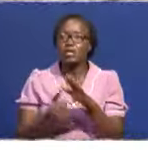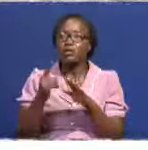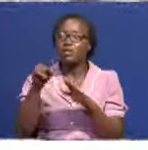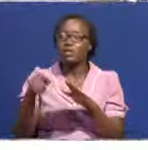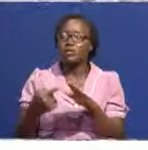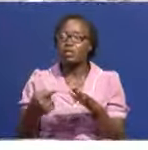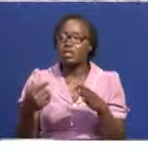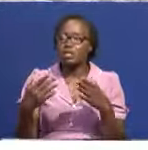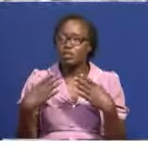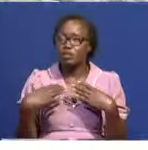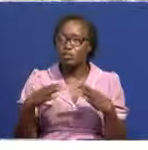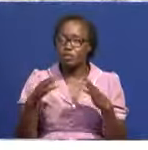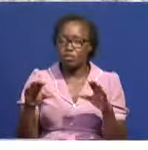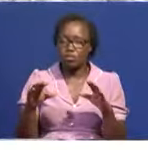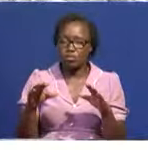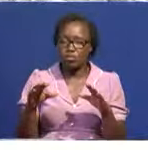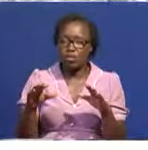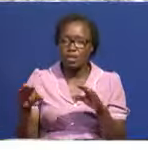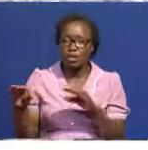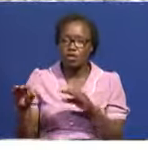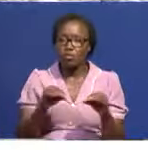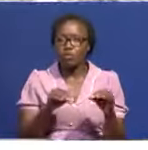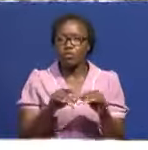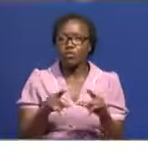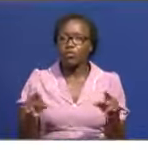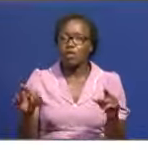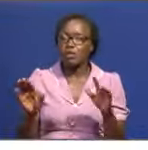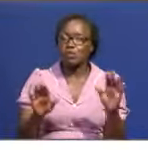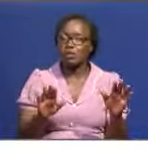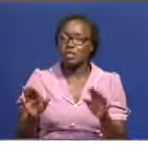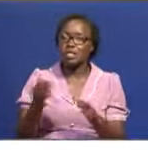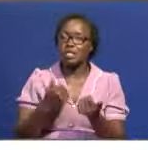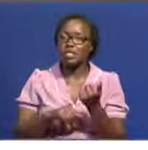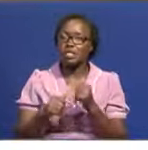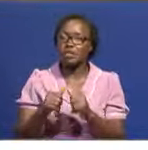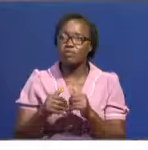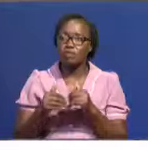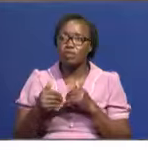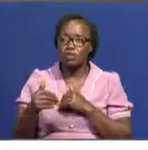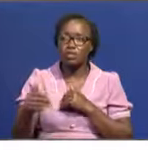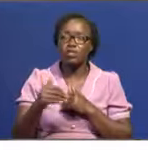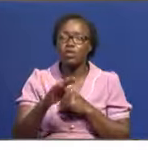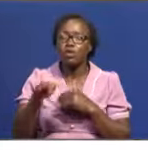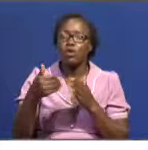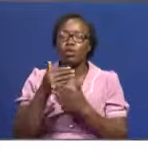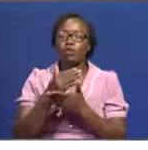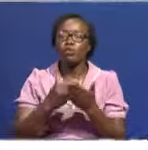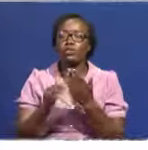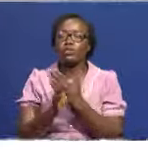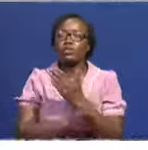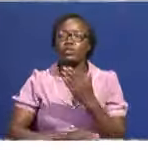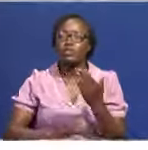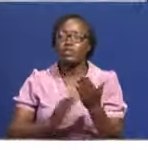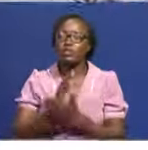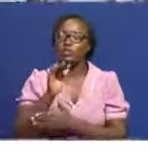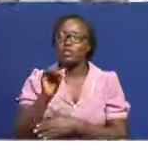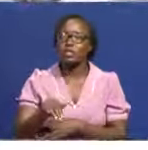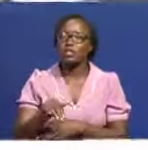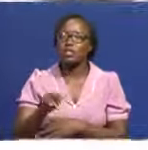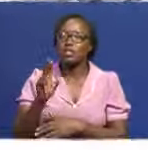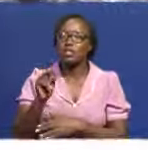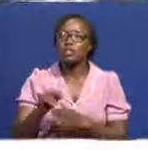181,000 people have been moved from the riparian land, and the exercise will extend to all parts of the country to ensure that no